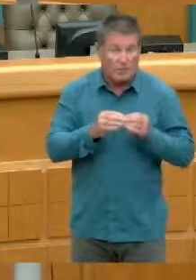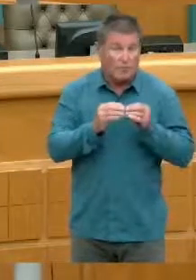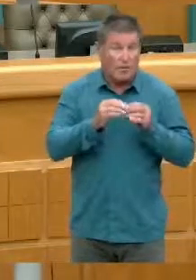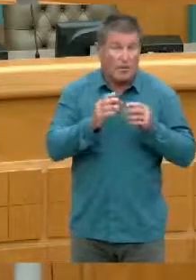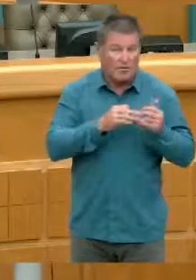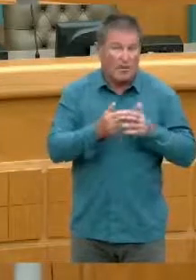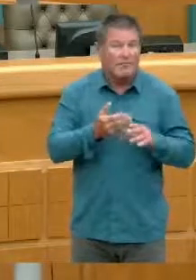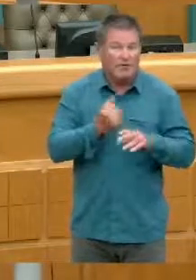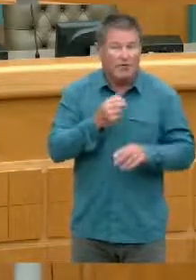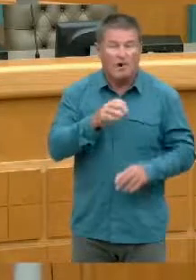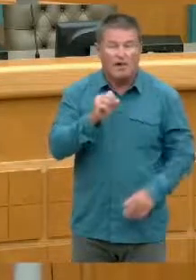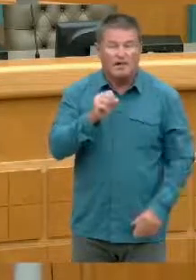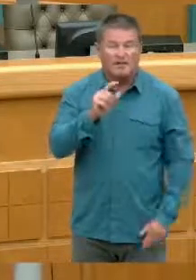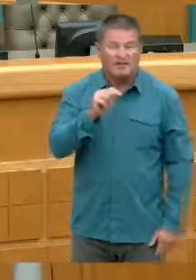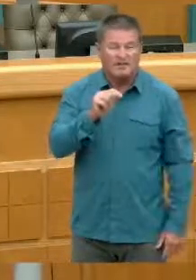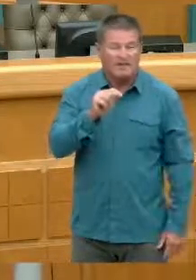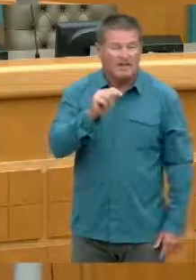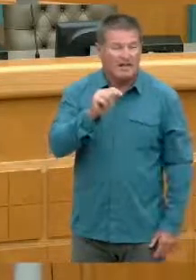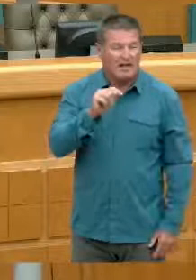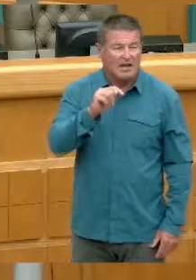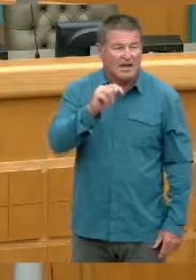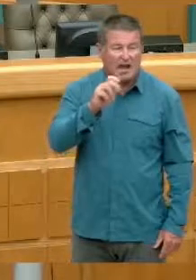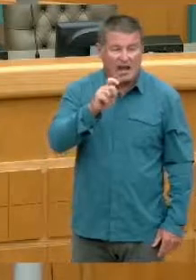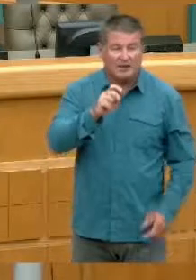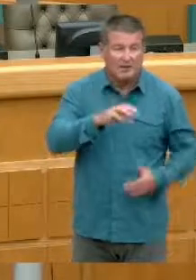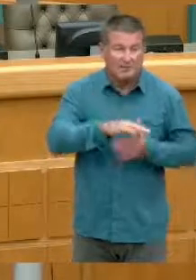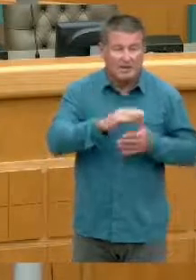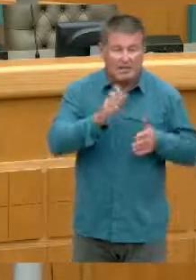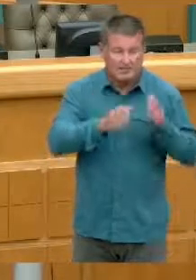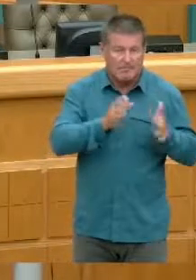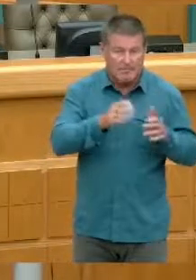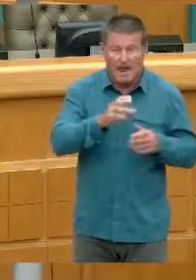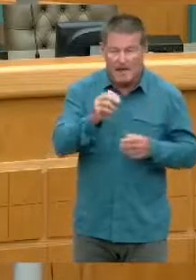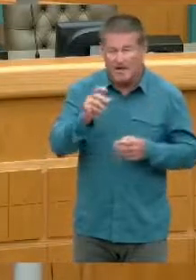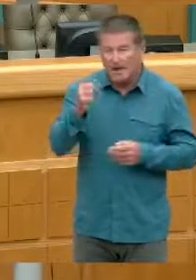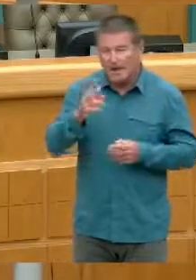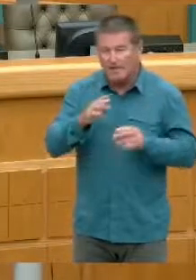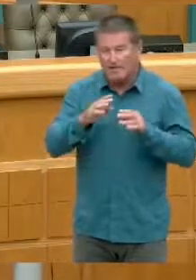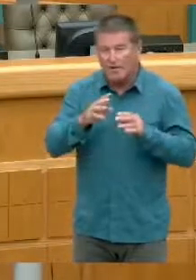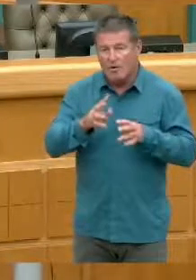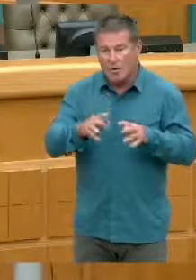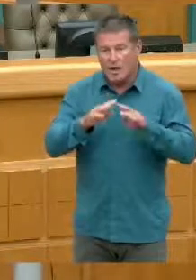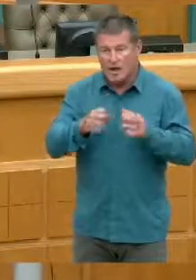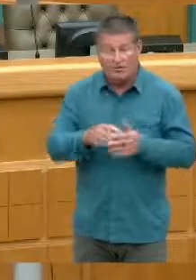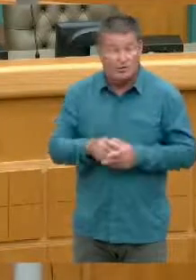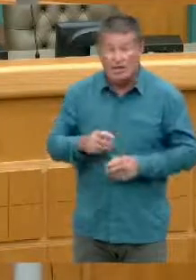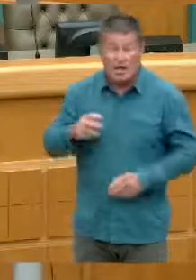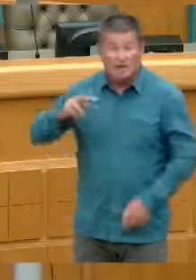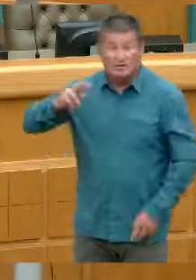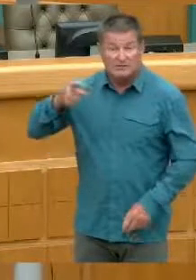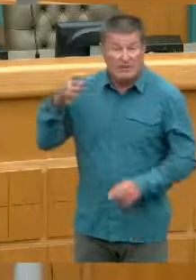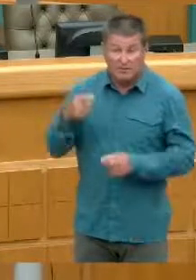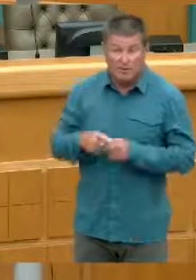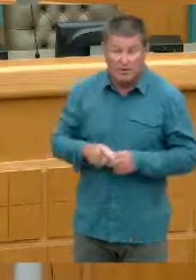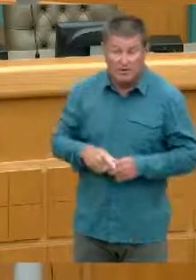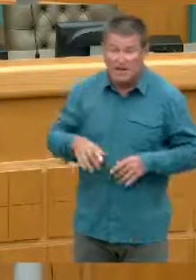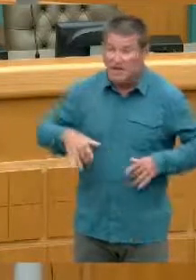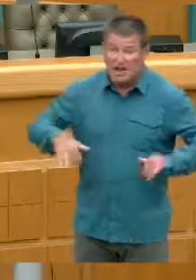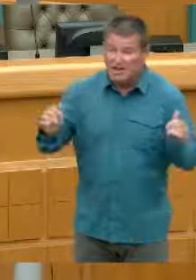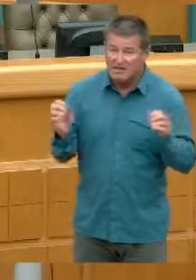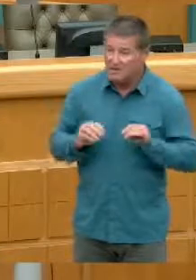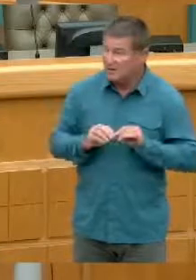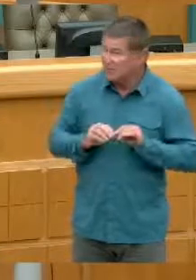Second, COVID-19 is spreading in South Texas. All of the data and evidence that we're looking at suggests this. Cell phone